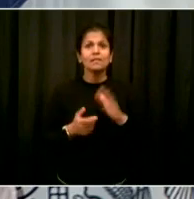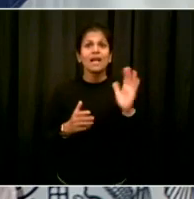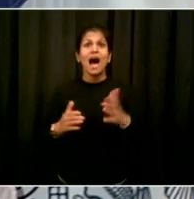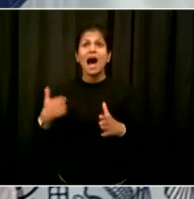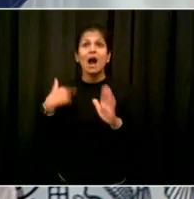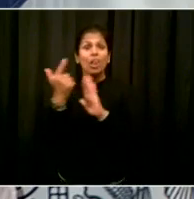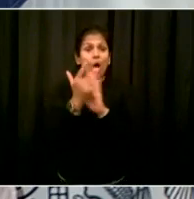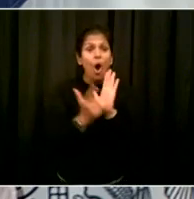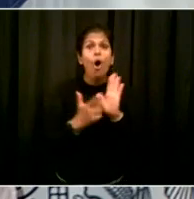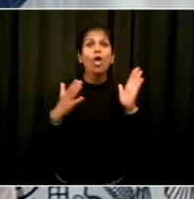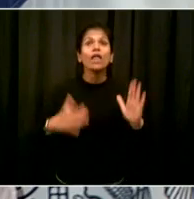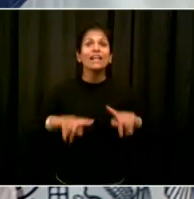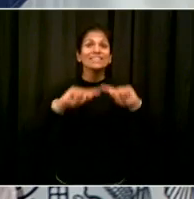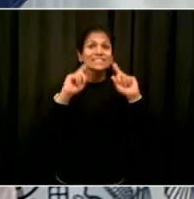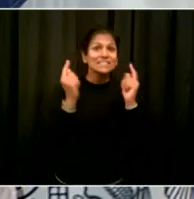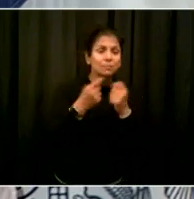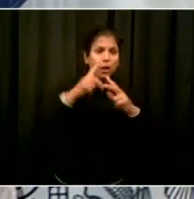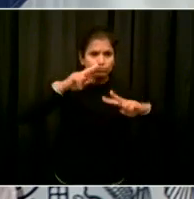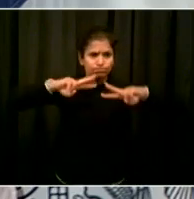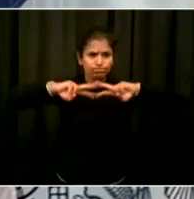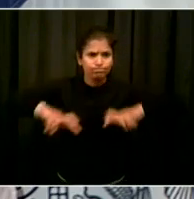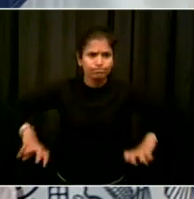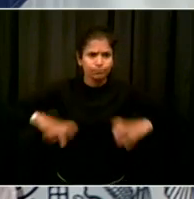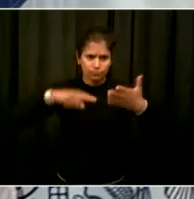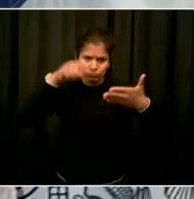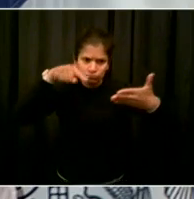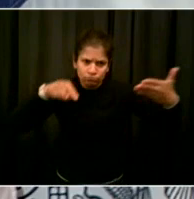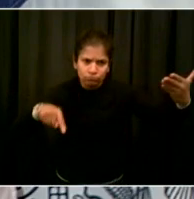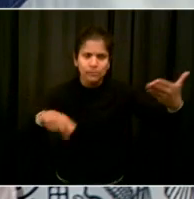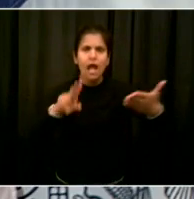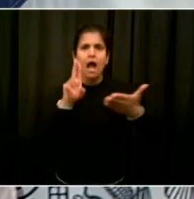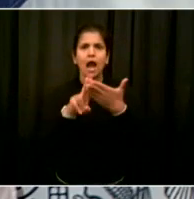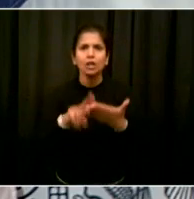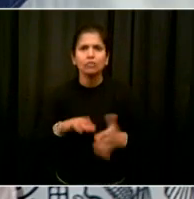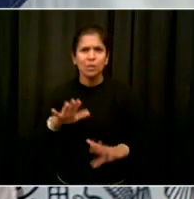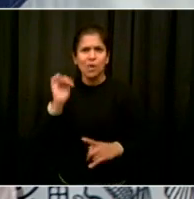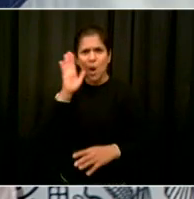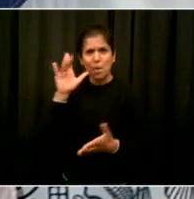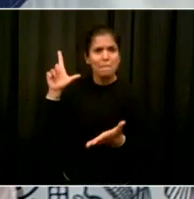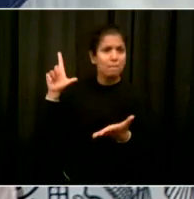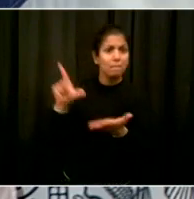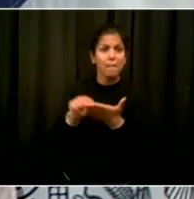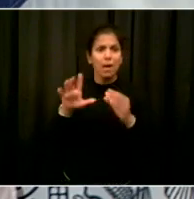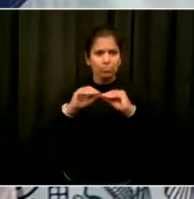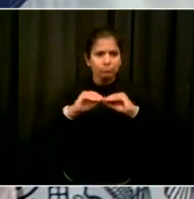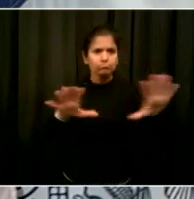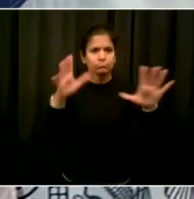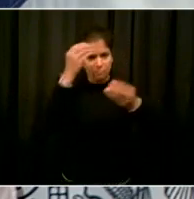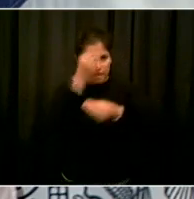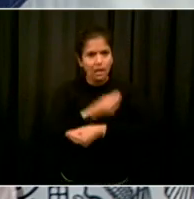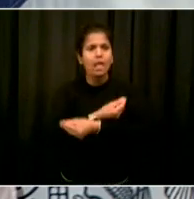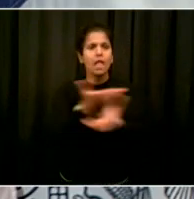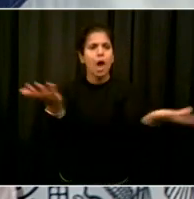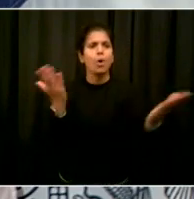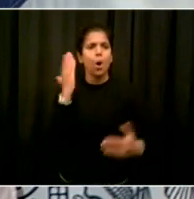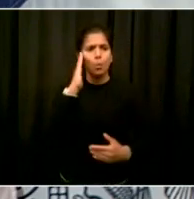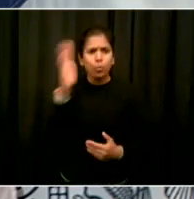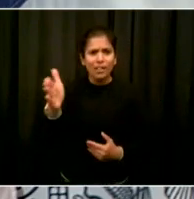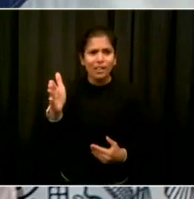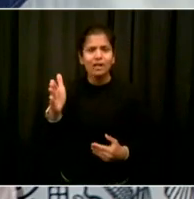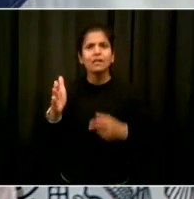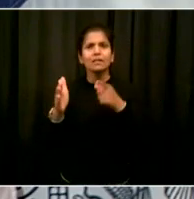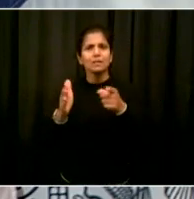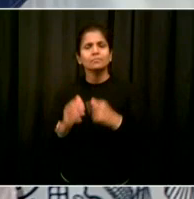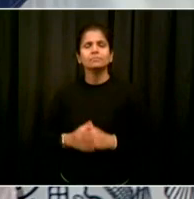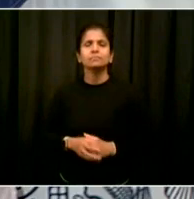their results. But it's not, some folks are trying to ascribe it to personal feelings or one thing. It's not. It's a legal responsibility that